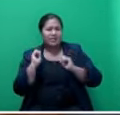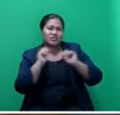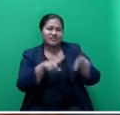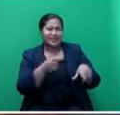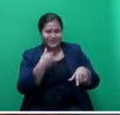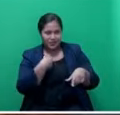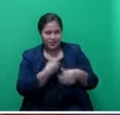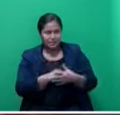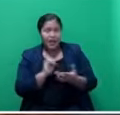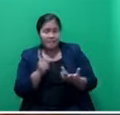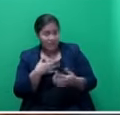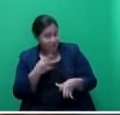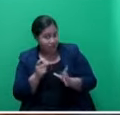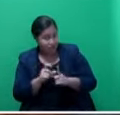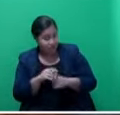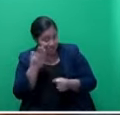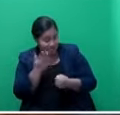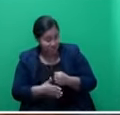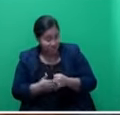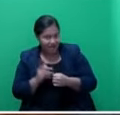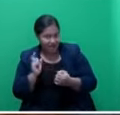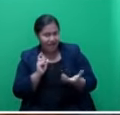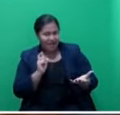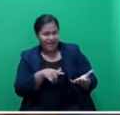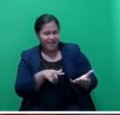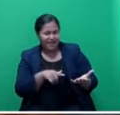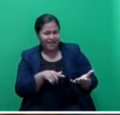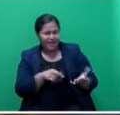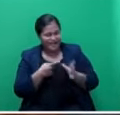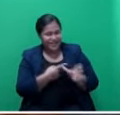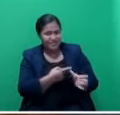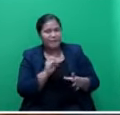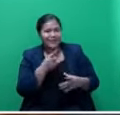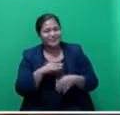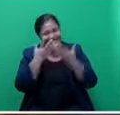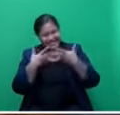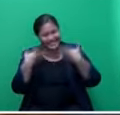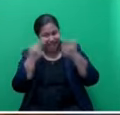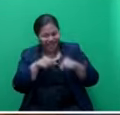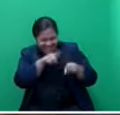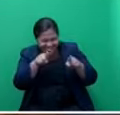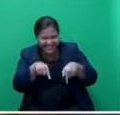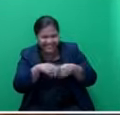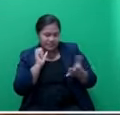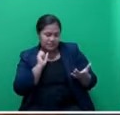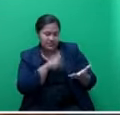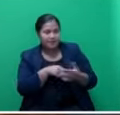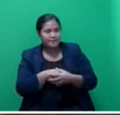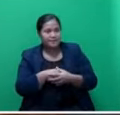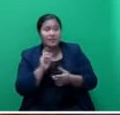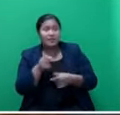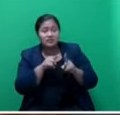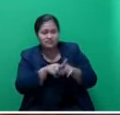course, my daughter didn't respond, but she put a sheepish, smiling emoji. He then went on to say, this